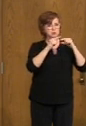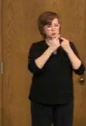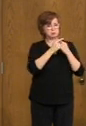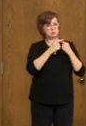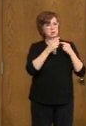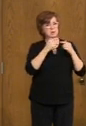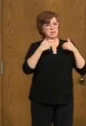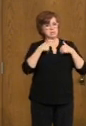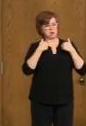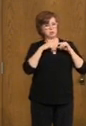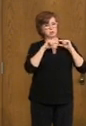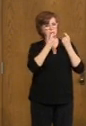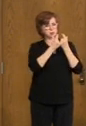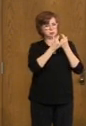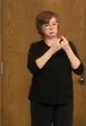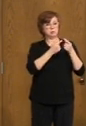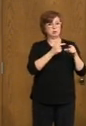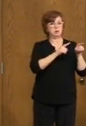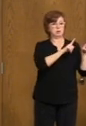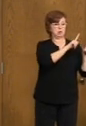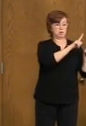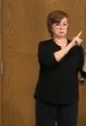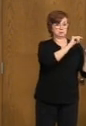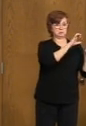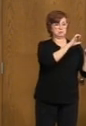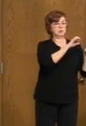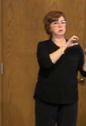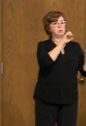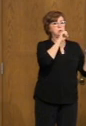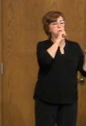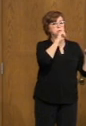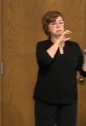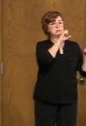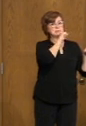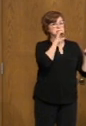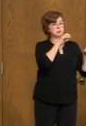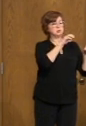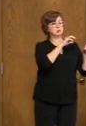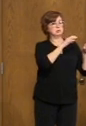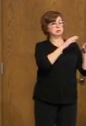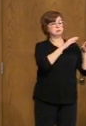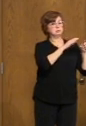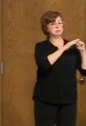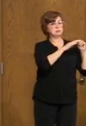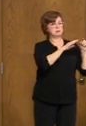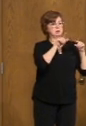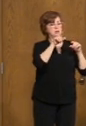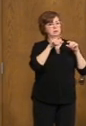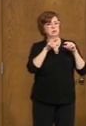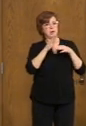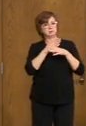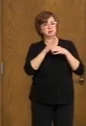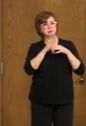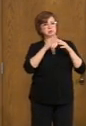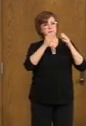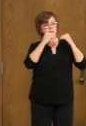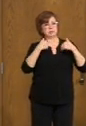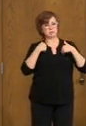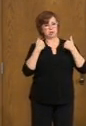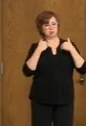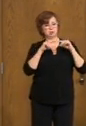and we start to see our hospitalizations decreasing in significant fashion, that would speak to the fact that we have many of those